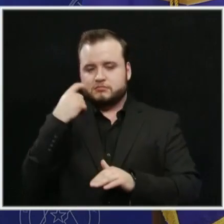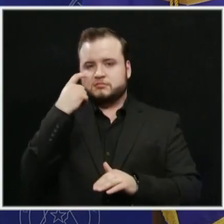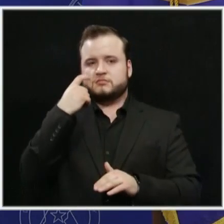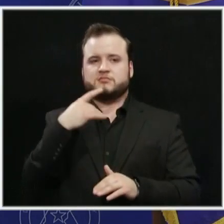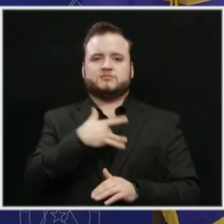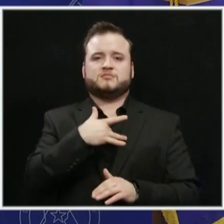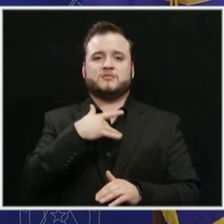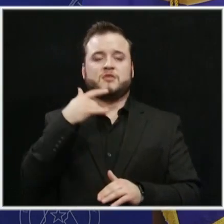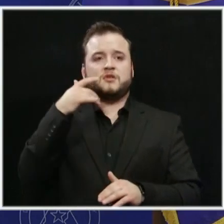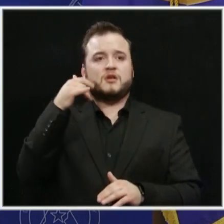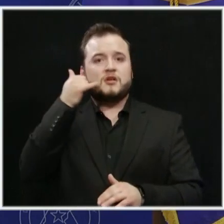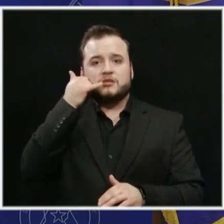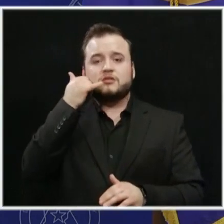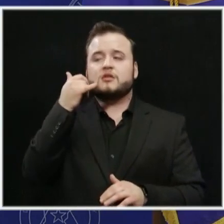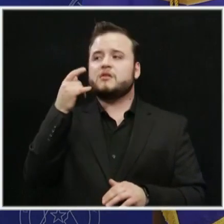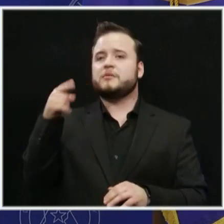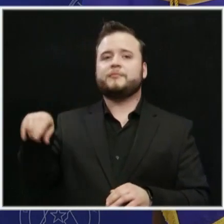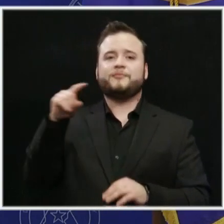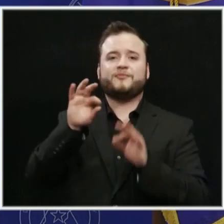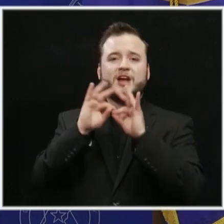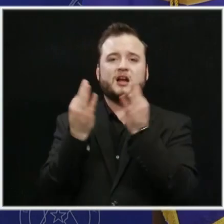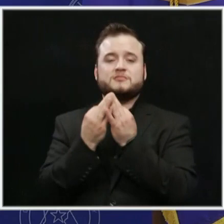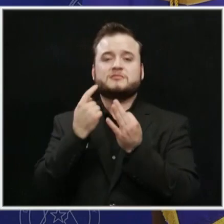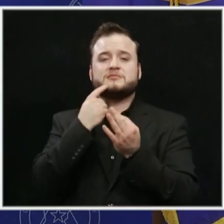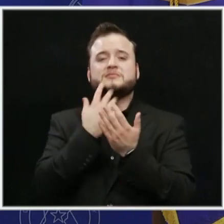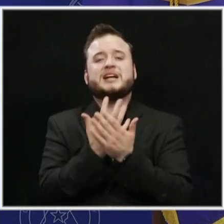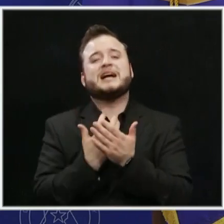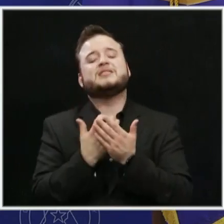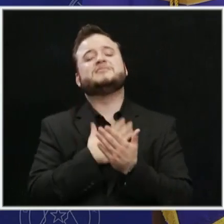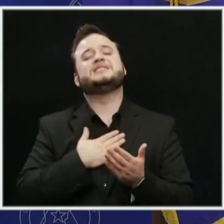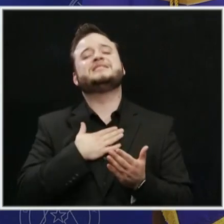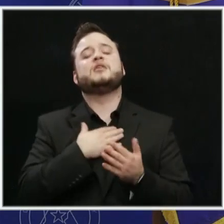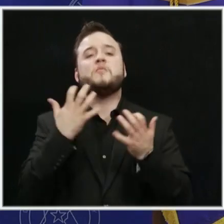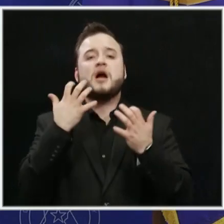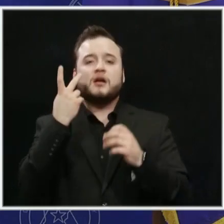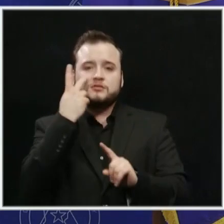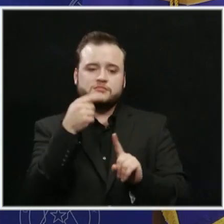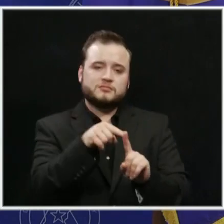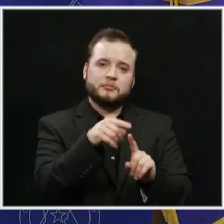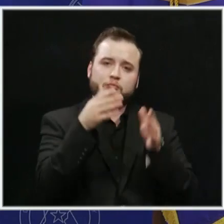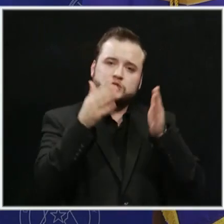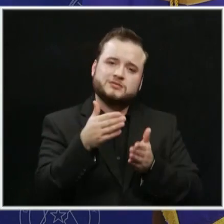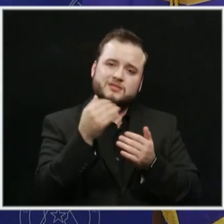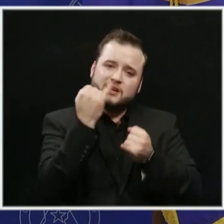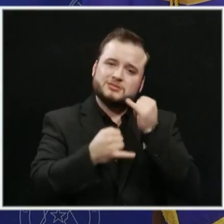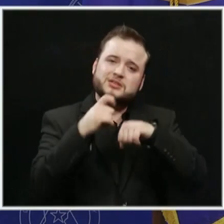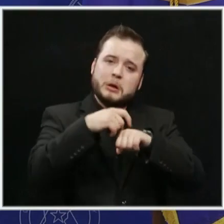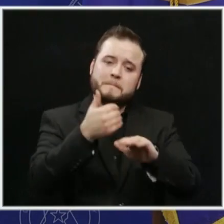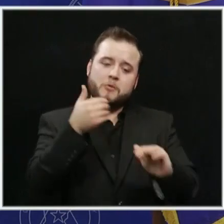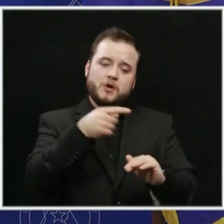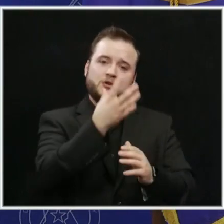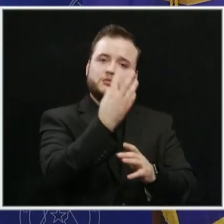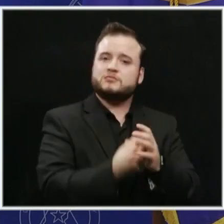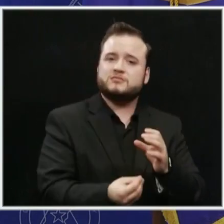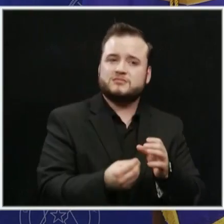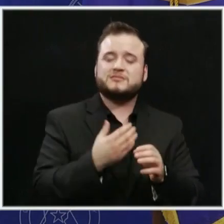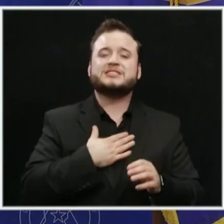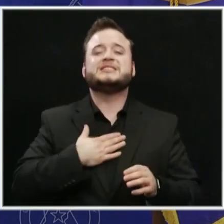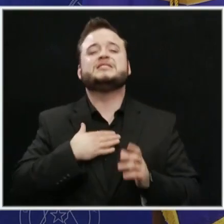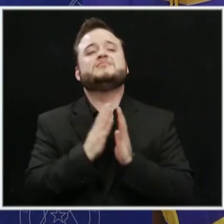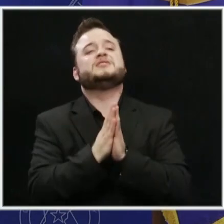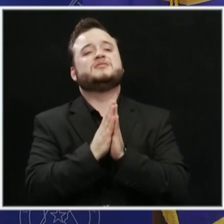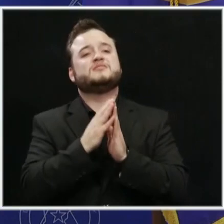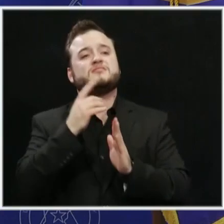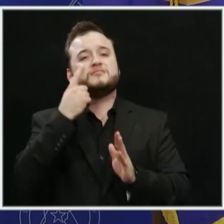to see their family members, asking us can you just please put the phone up to